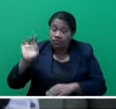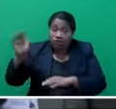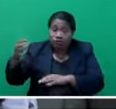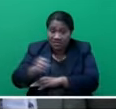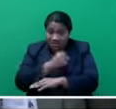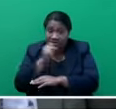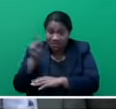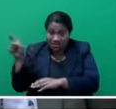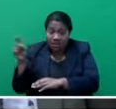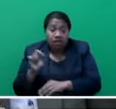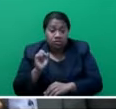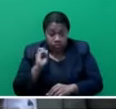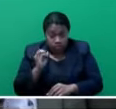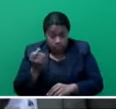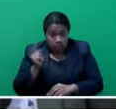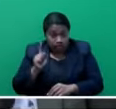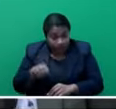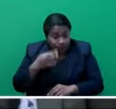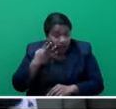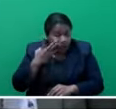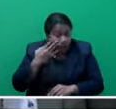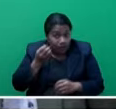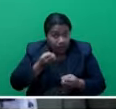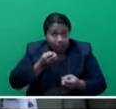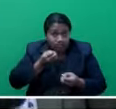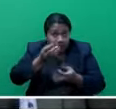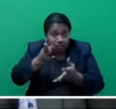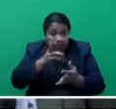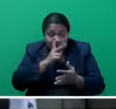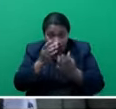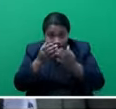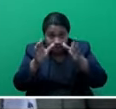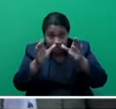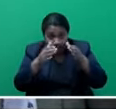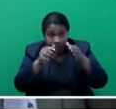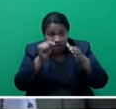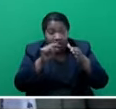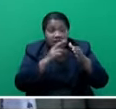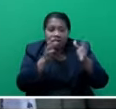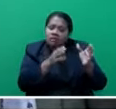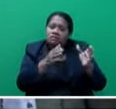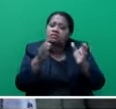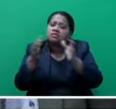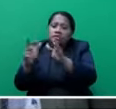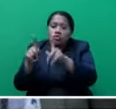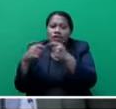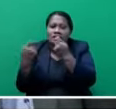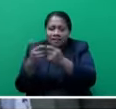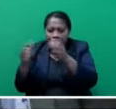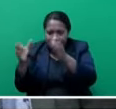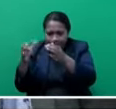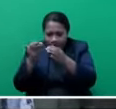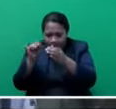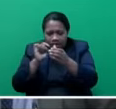that referral, when it's addressed to the Permanent Secretary, is then put across to a multidisciplinary team of specialists that actually